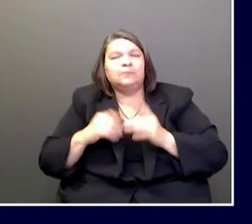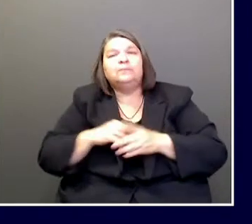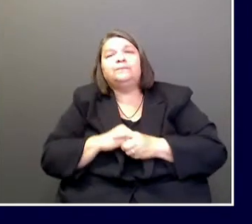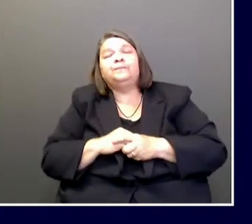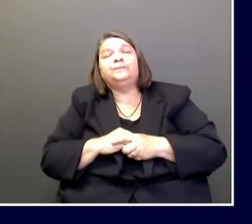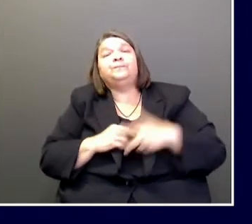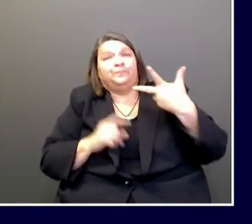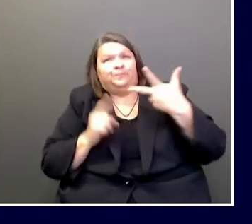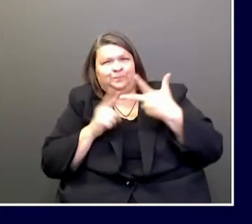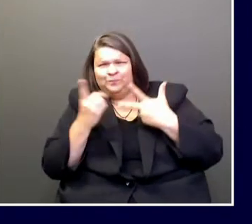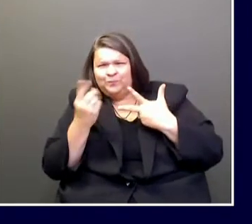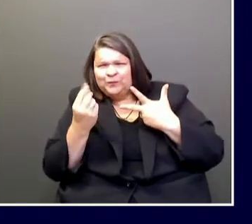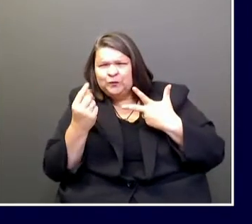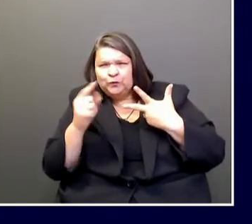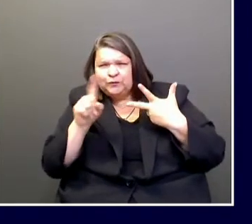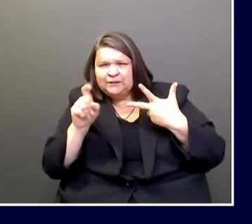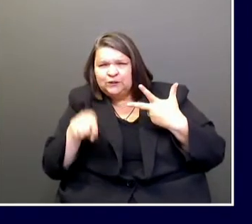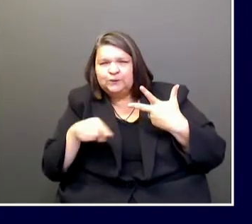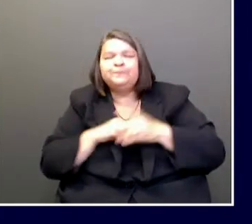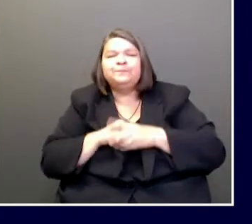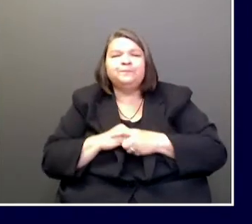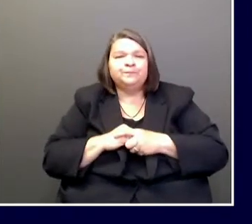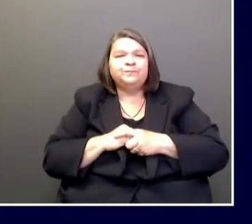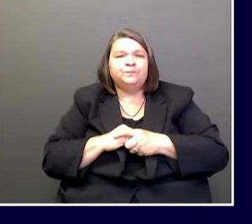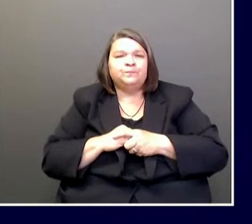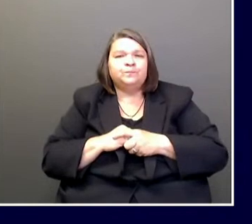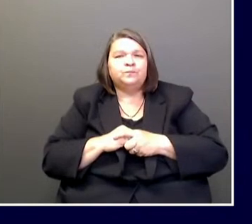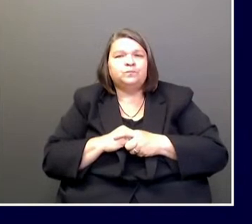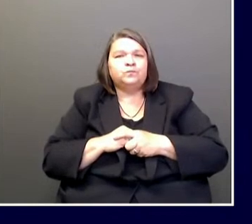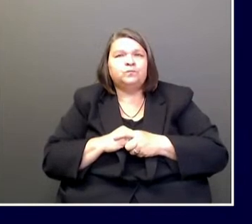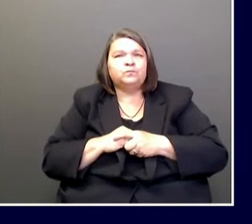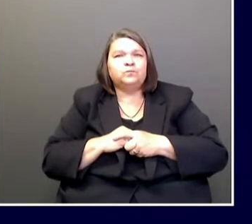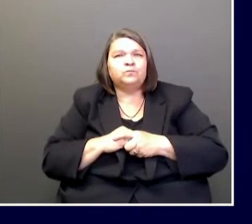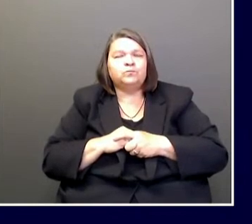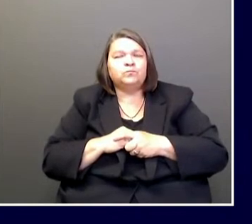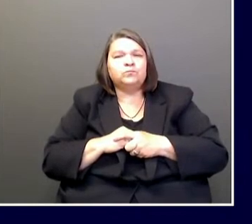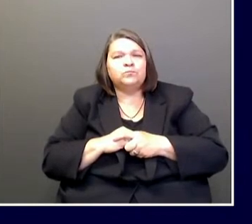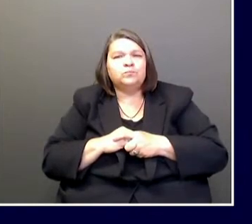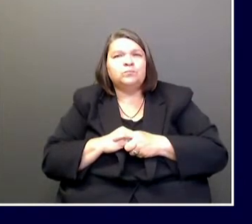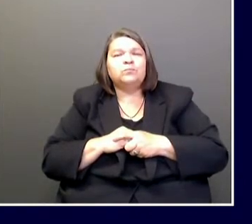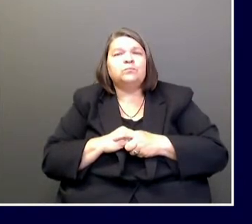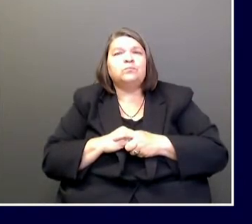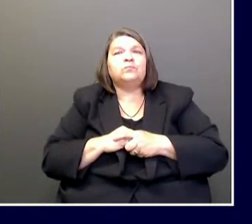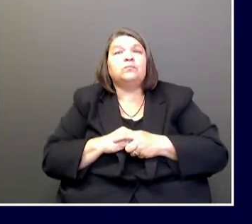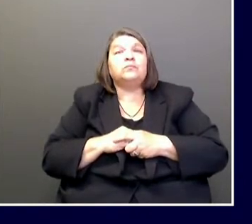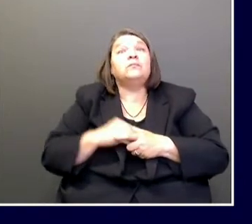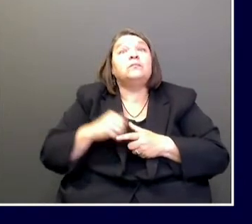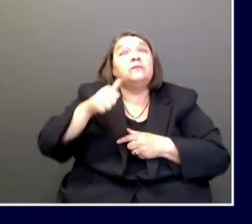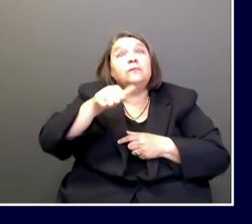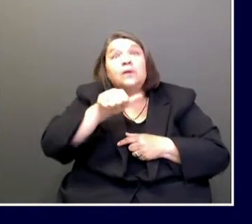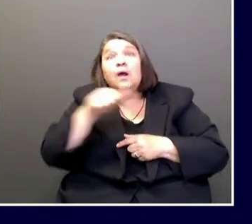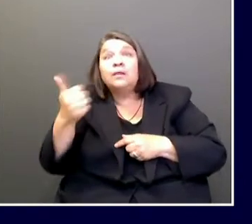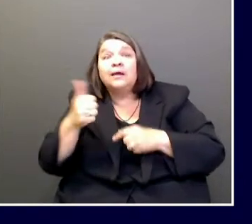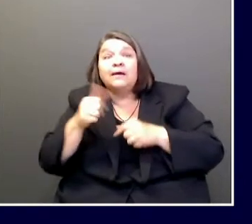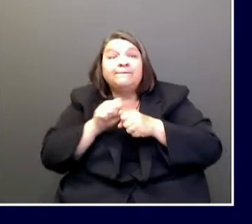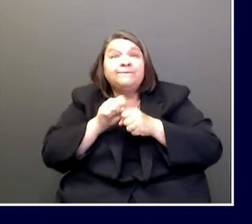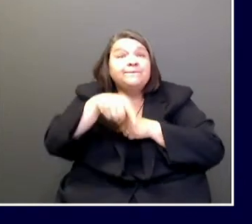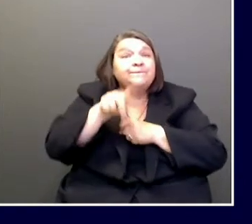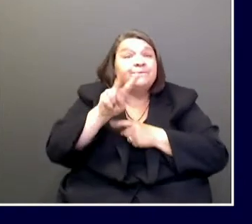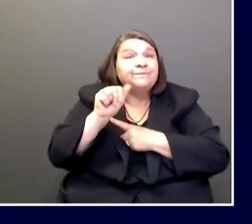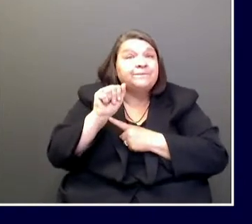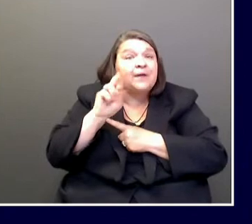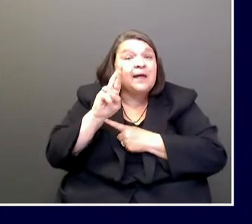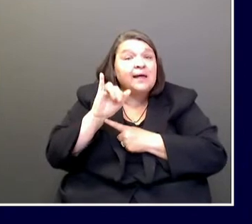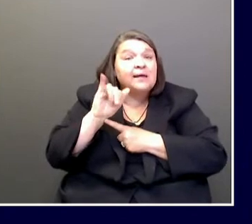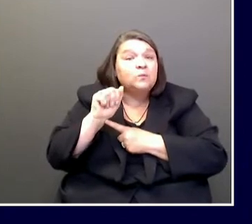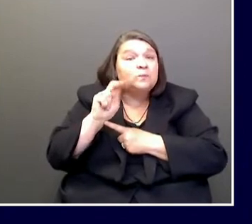been any other, or are there any other newer variants on the horizon that are as concerning